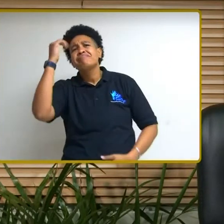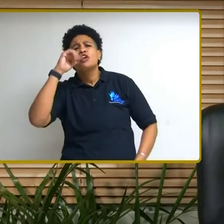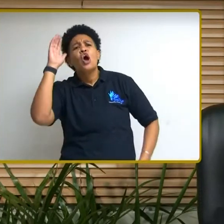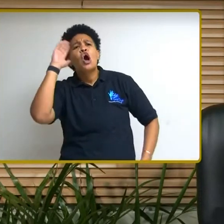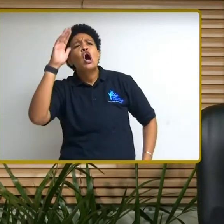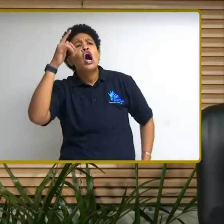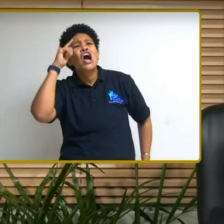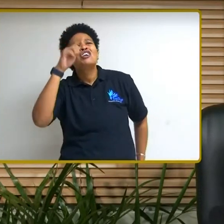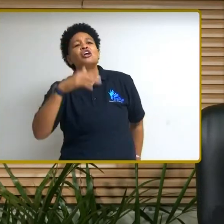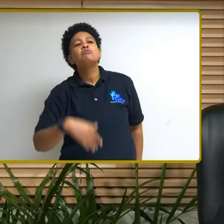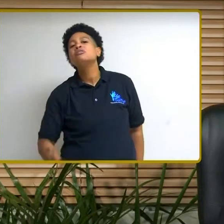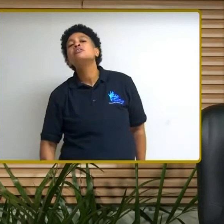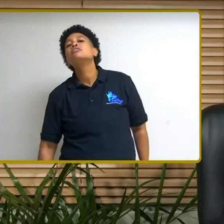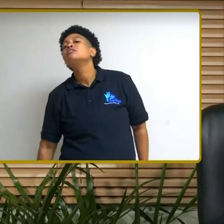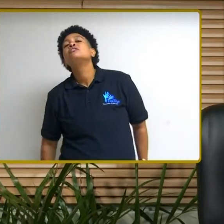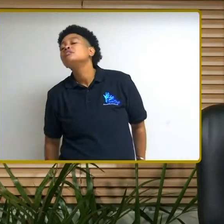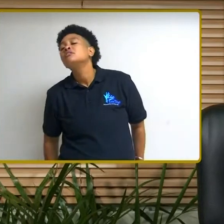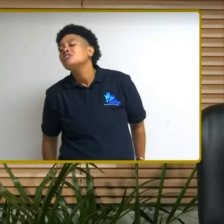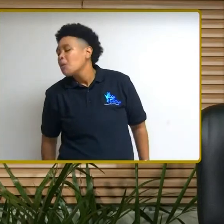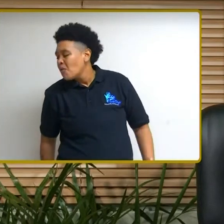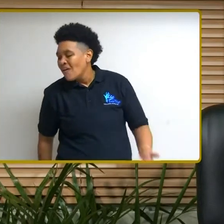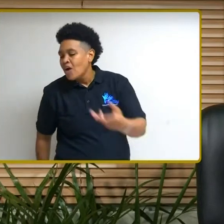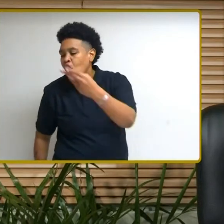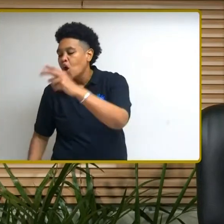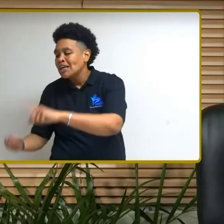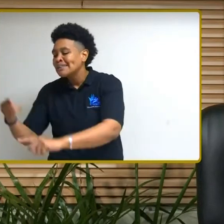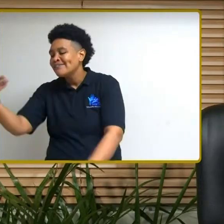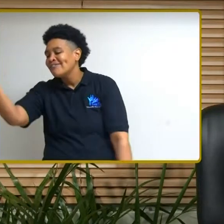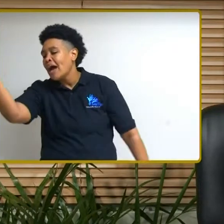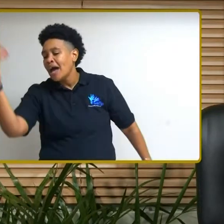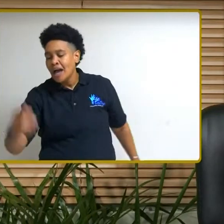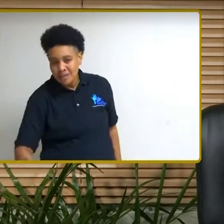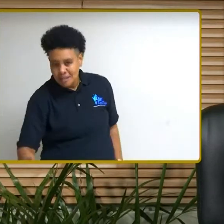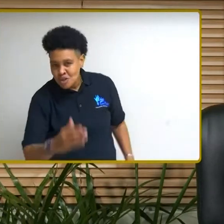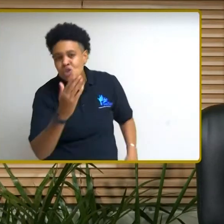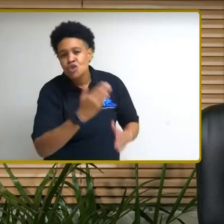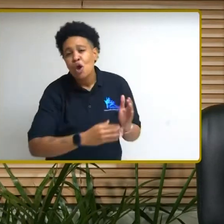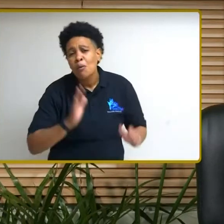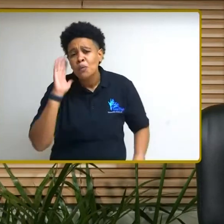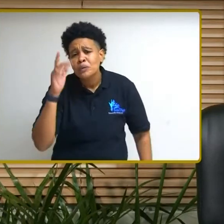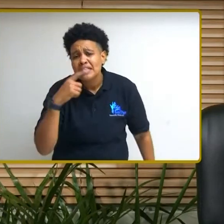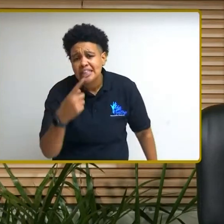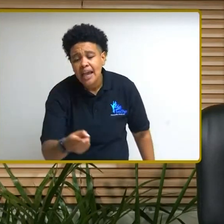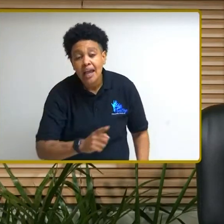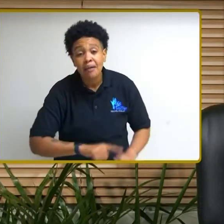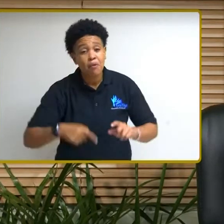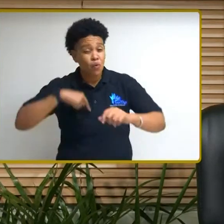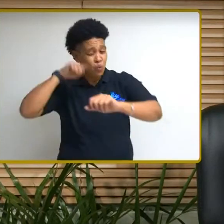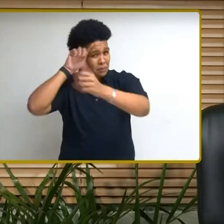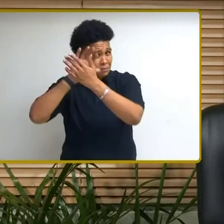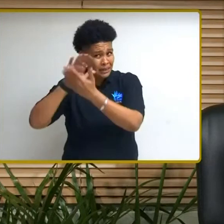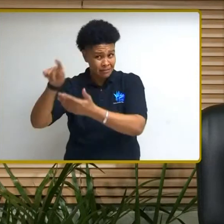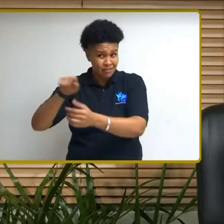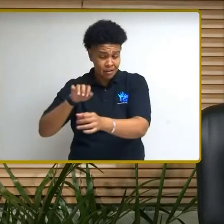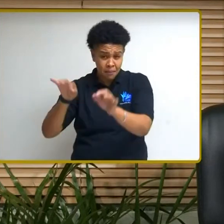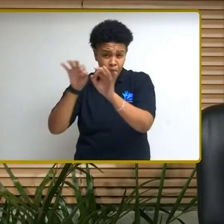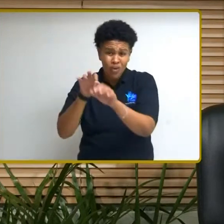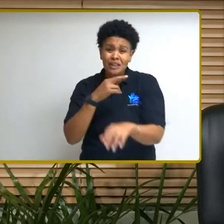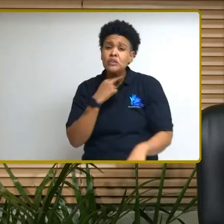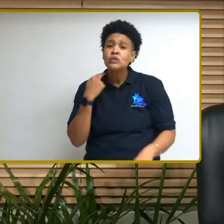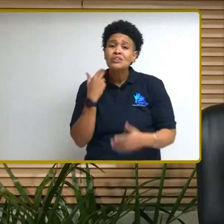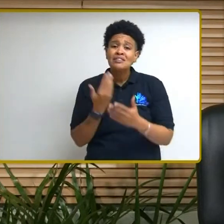all will agree with it, but we believe that tourism is sufficiently important, and given the risk factor of